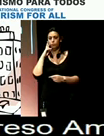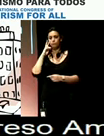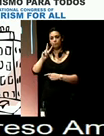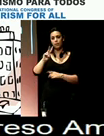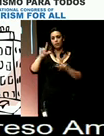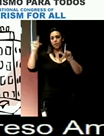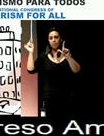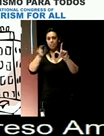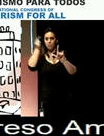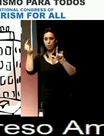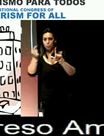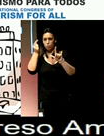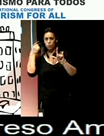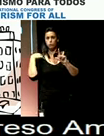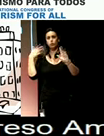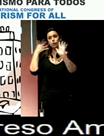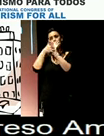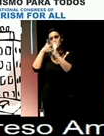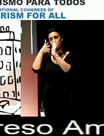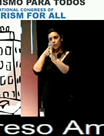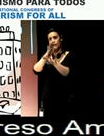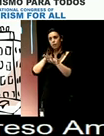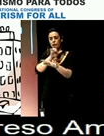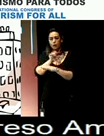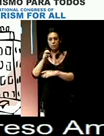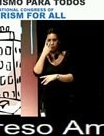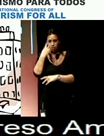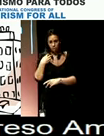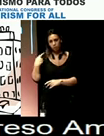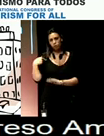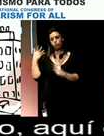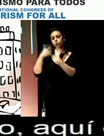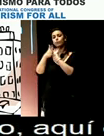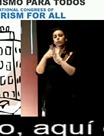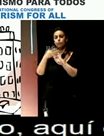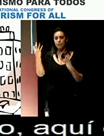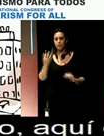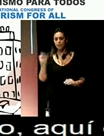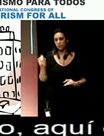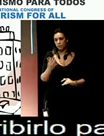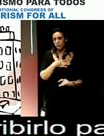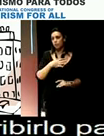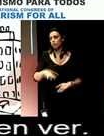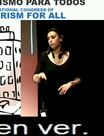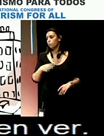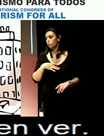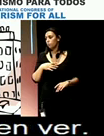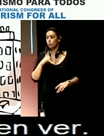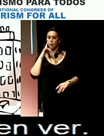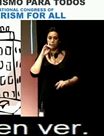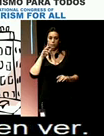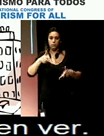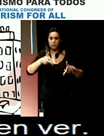I'm going to show a drawing. I'm going to describe for the people who cannot see. It could